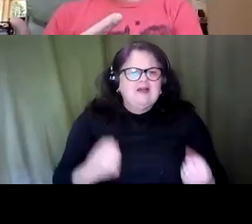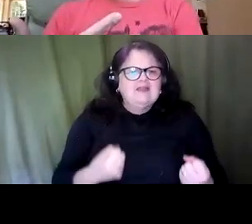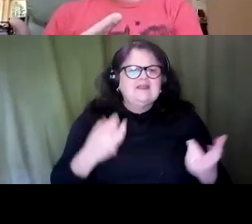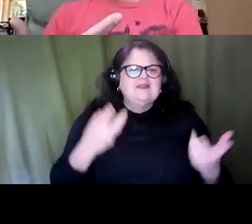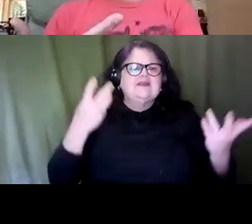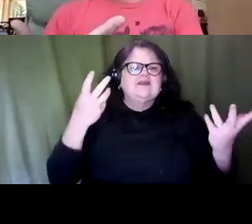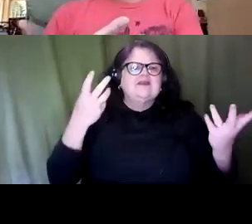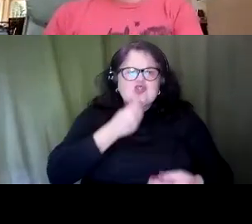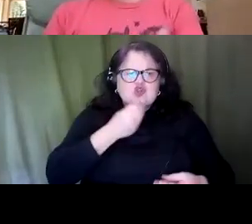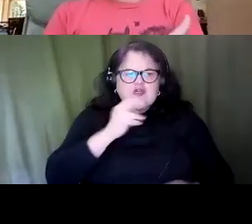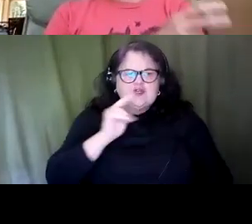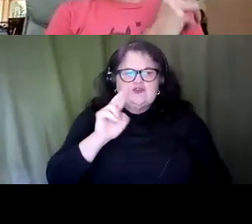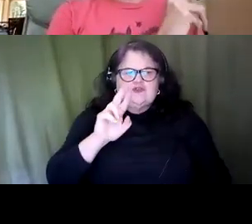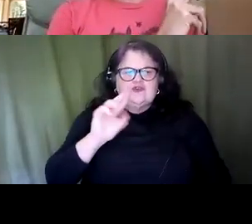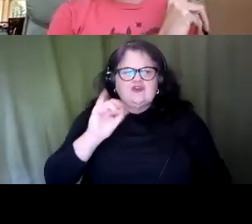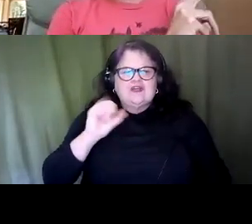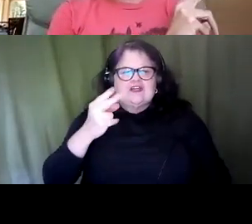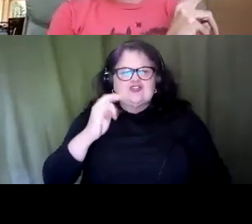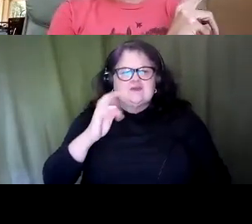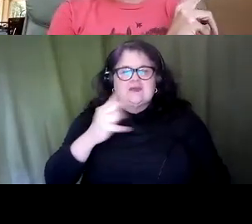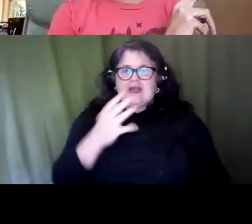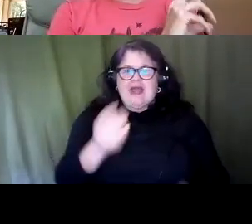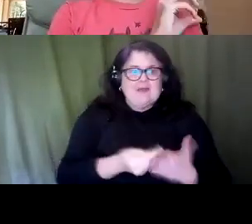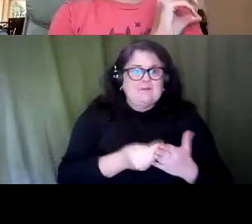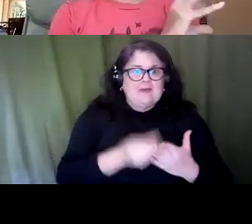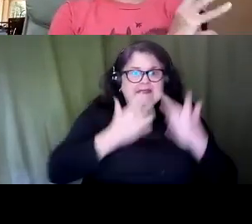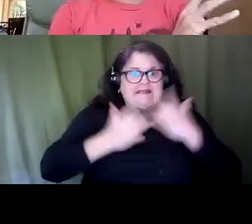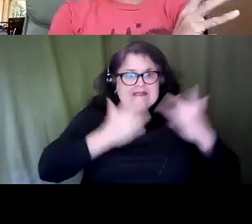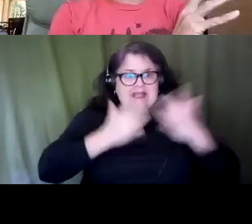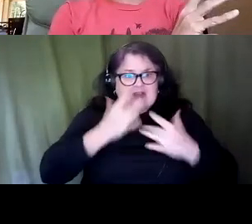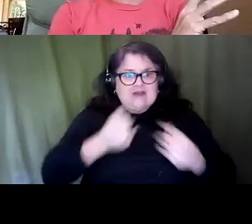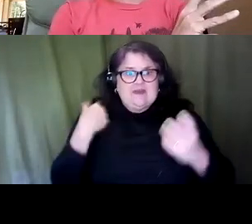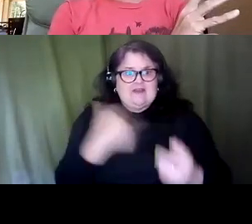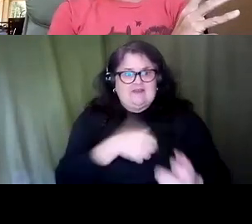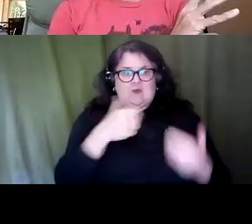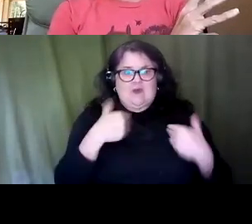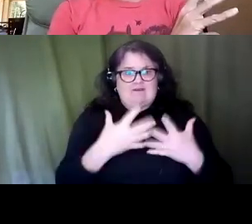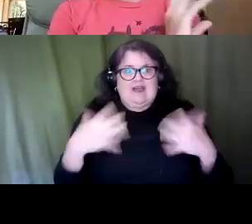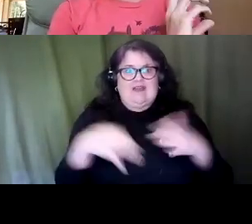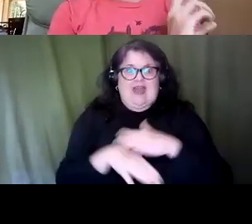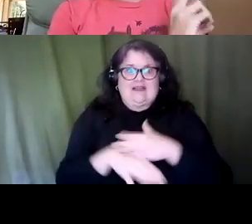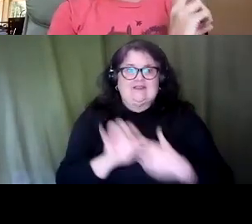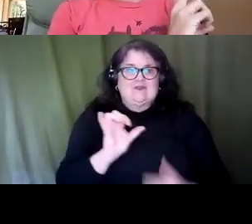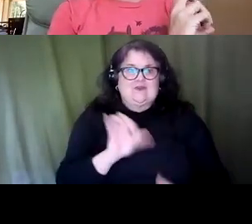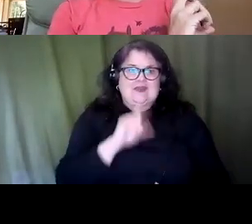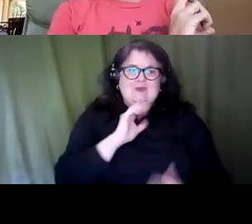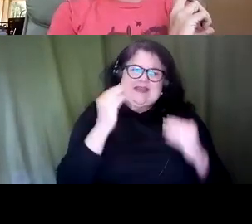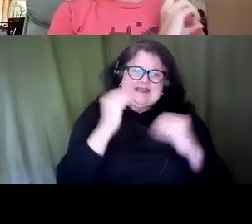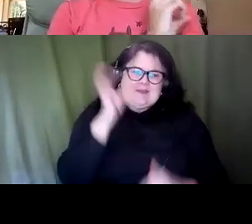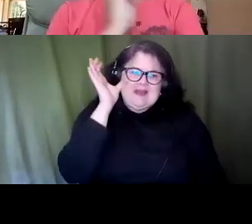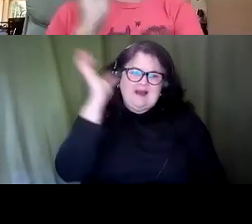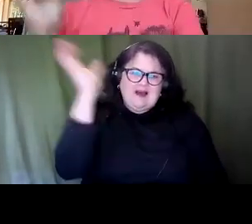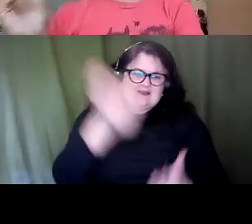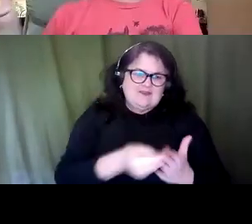which in that sense, money being this scarce thing that many of us don't have a lot of access to, It's a very limiting concept of wealth. Wealth